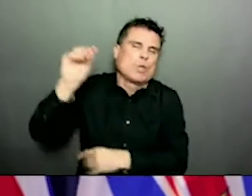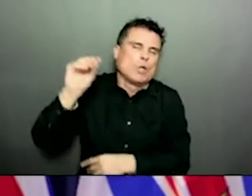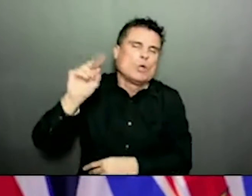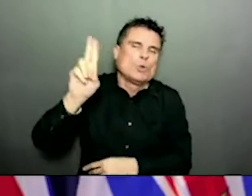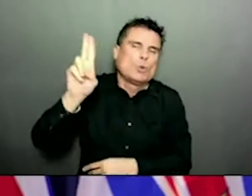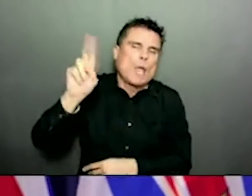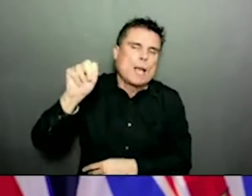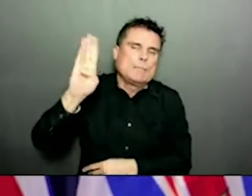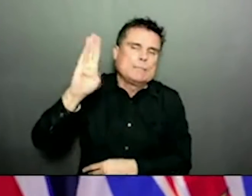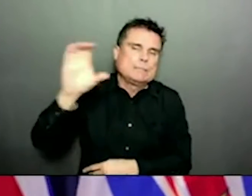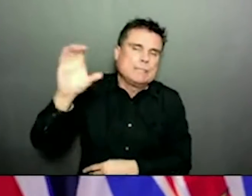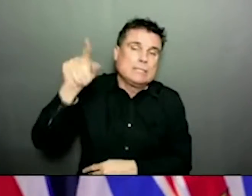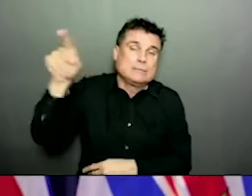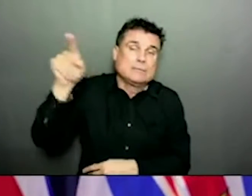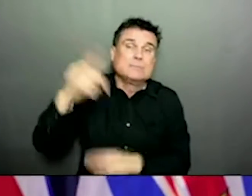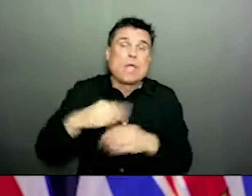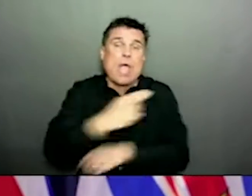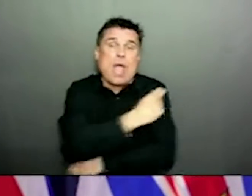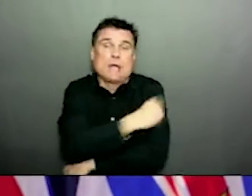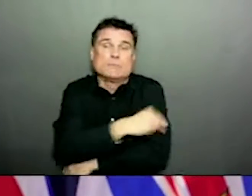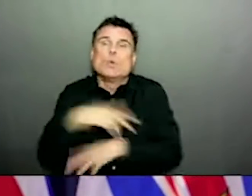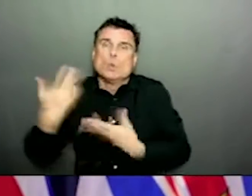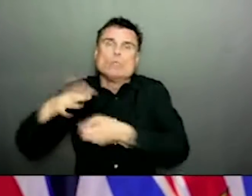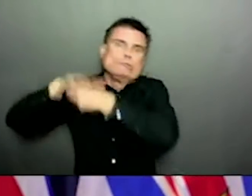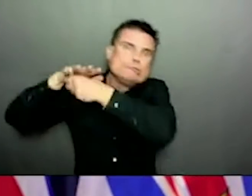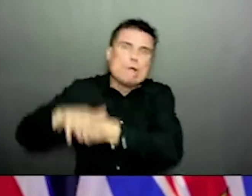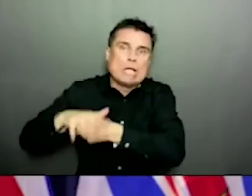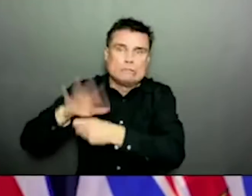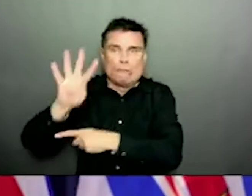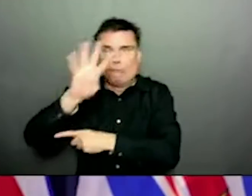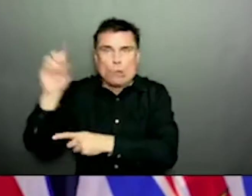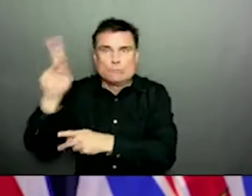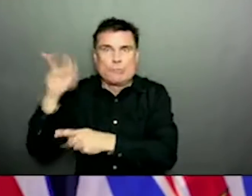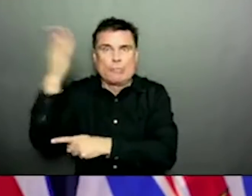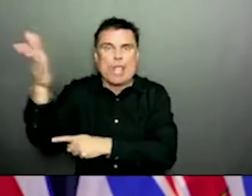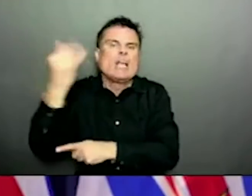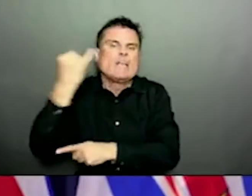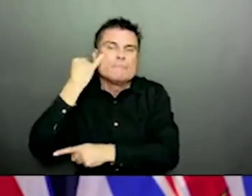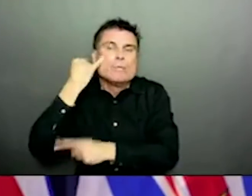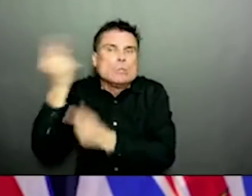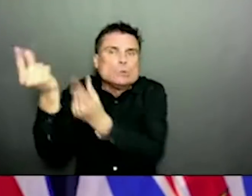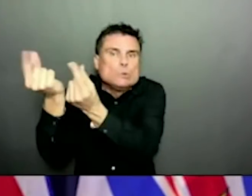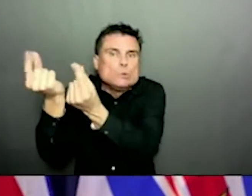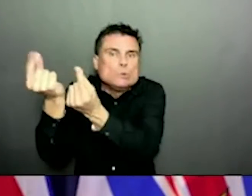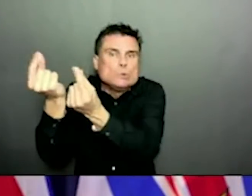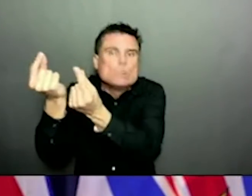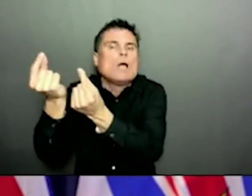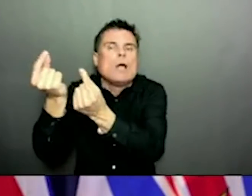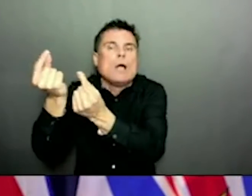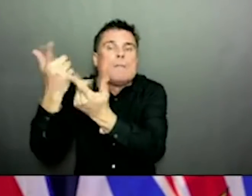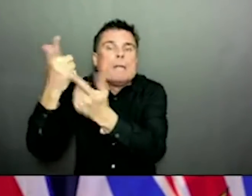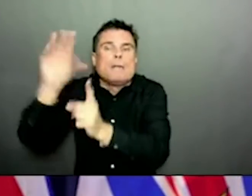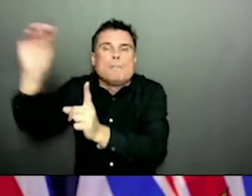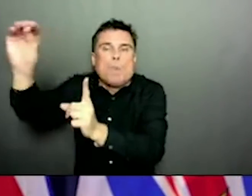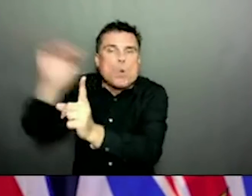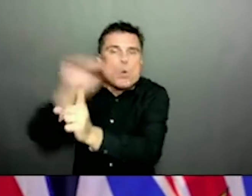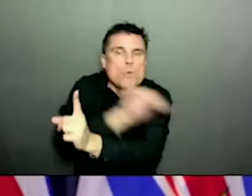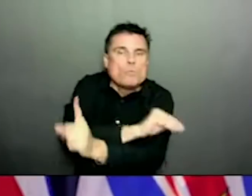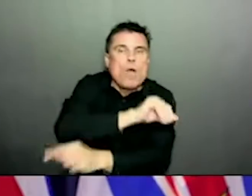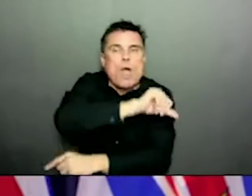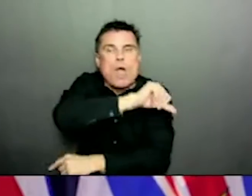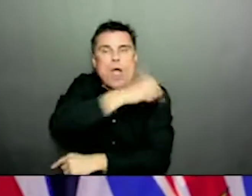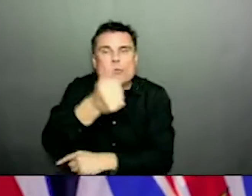have to mitigate that by finding and opening new wards and dealing with that situation. So, and the final situation, of course, is simply